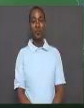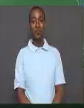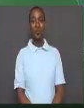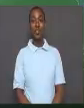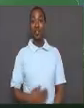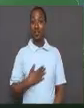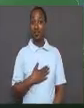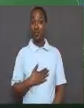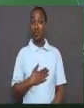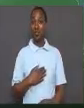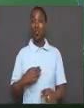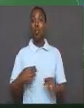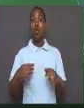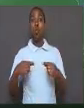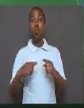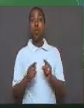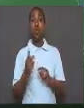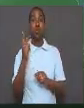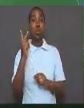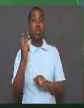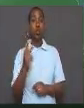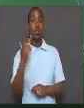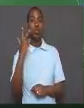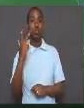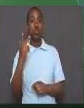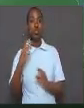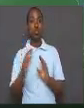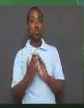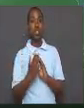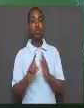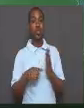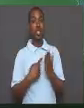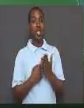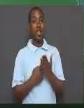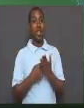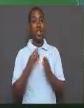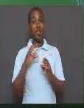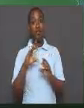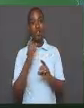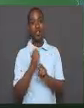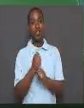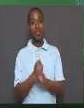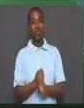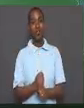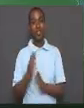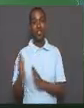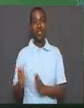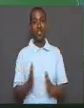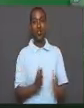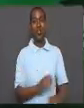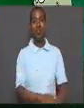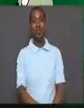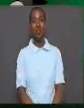Please work in groups of 2 or 3 to complete your drawings. Are you ready?